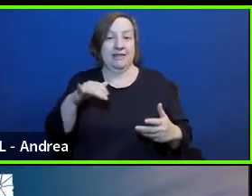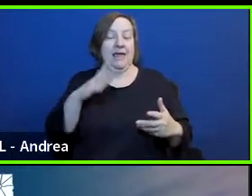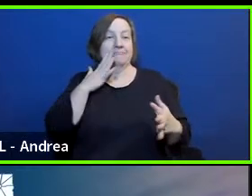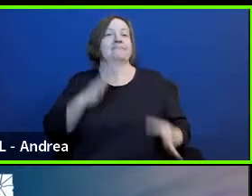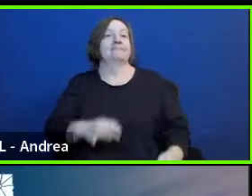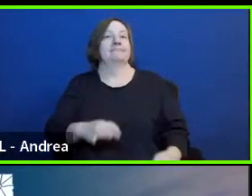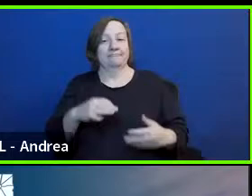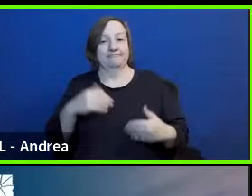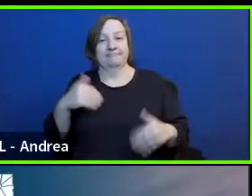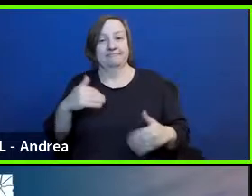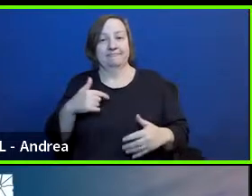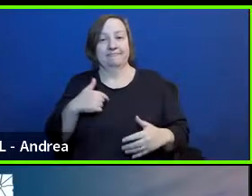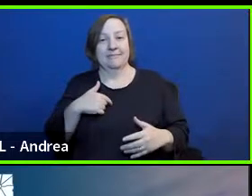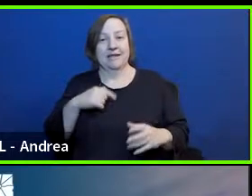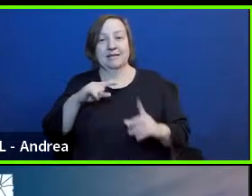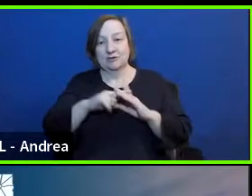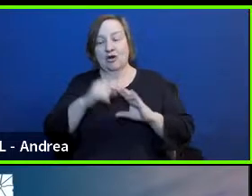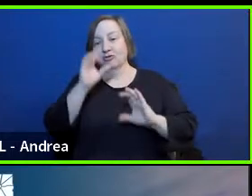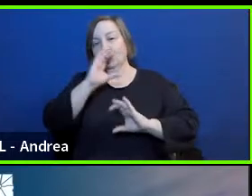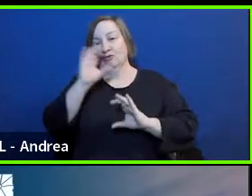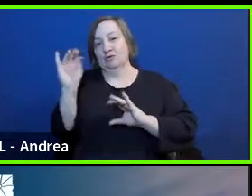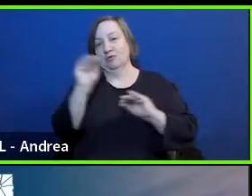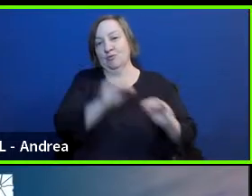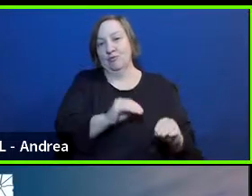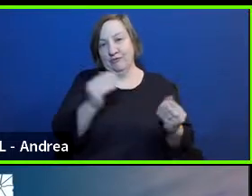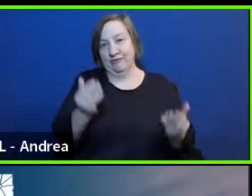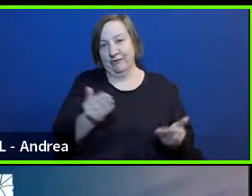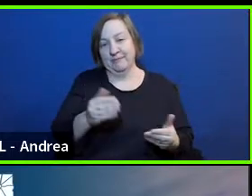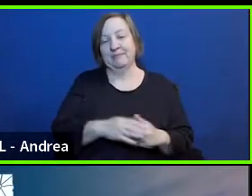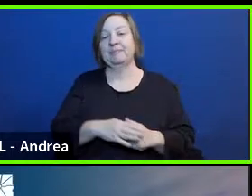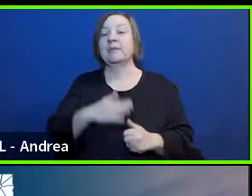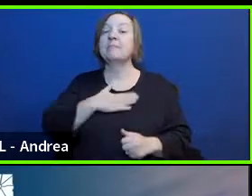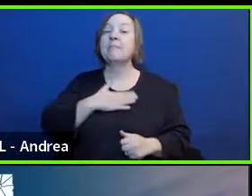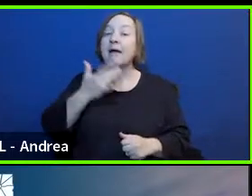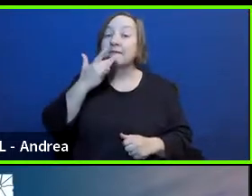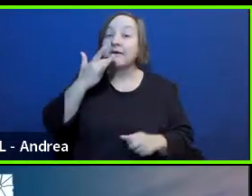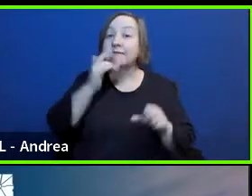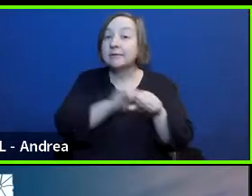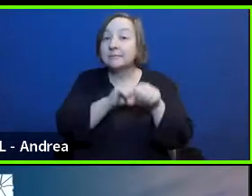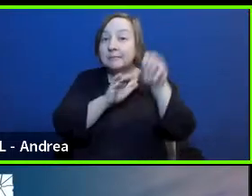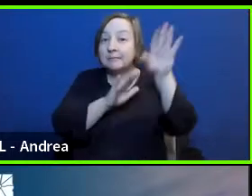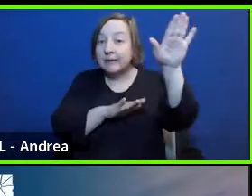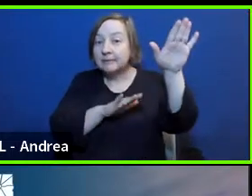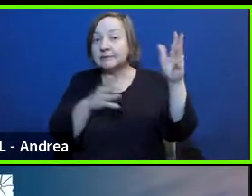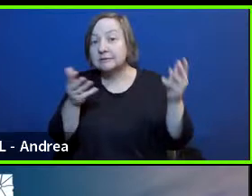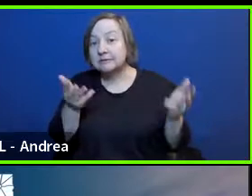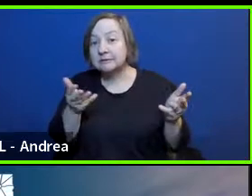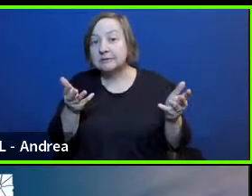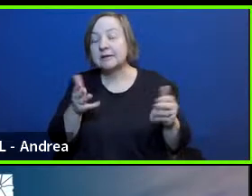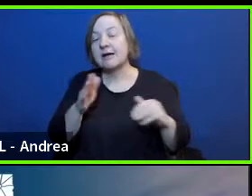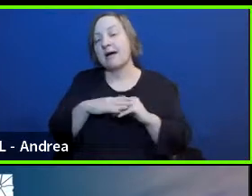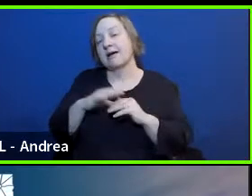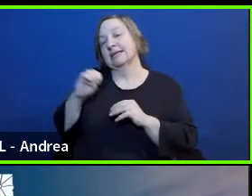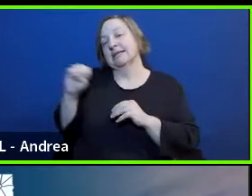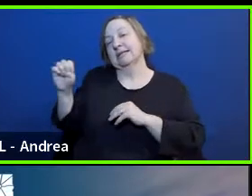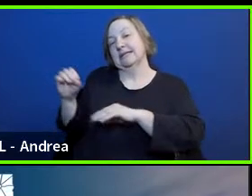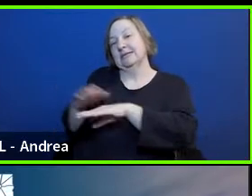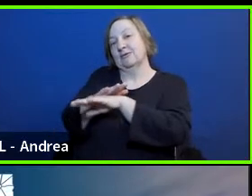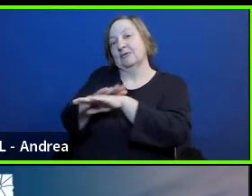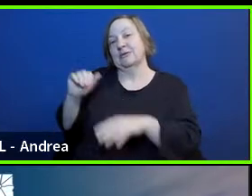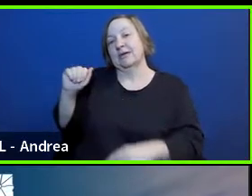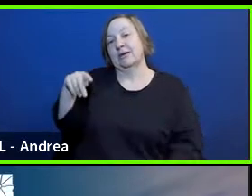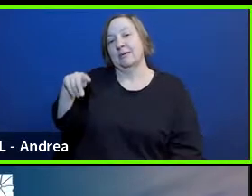terms of me beginning my search. Although my favorite mountains are on the East Coast,